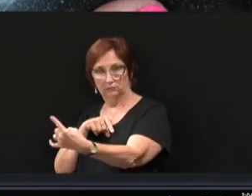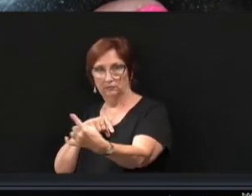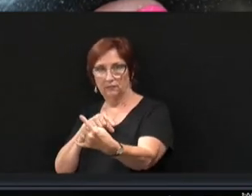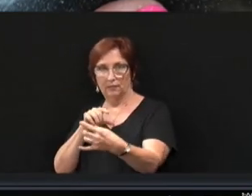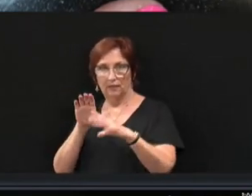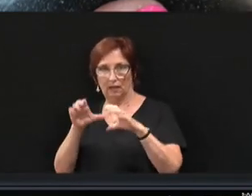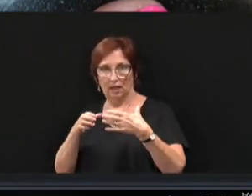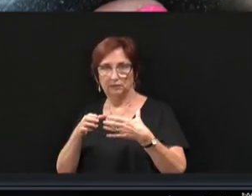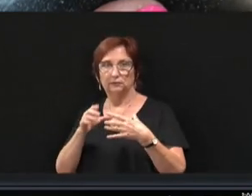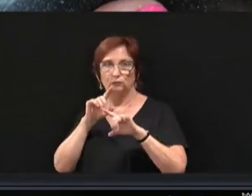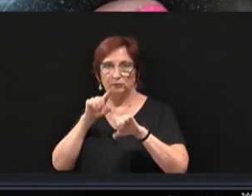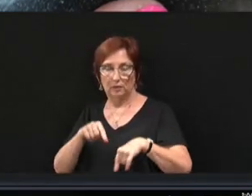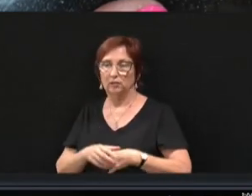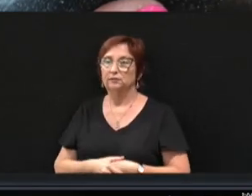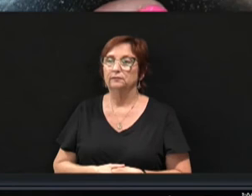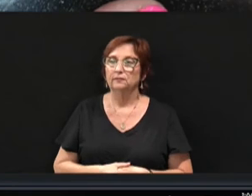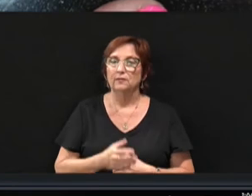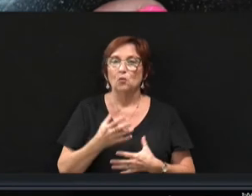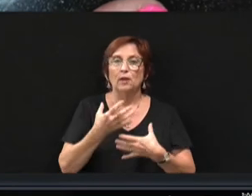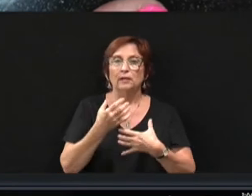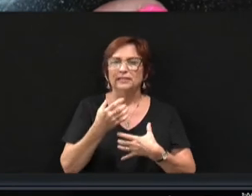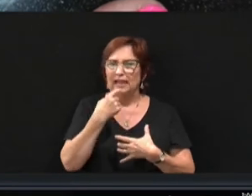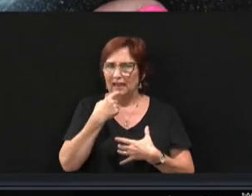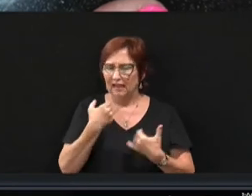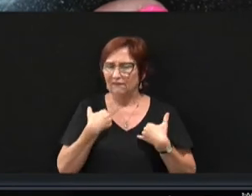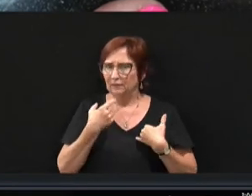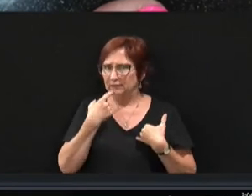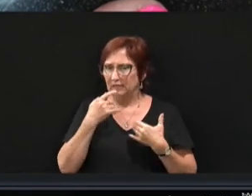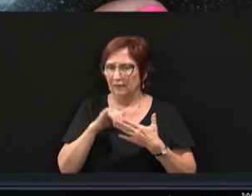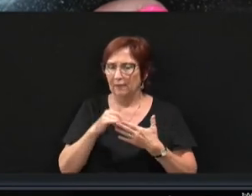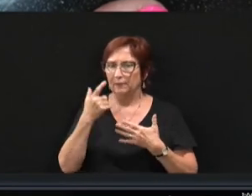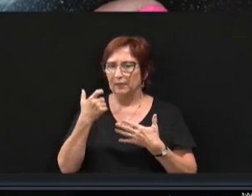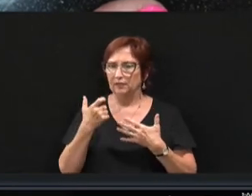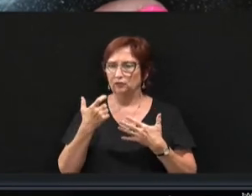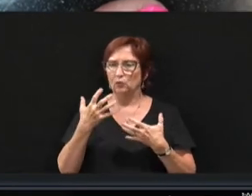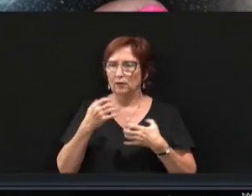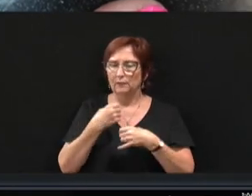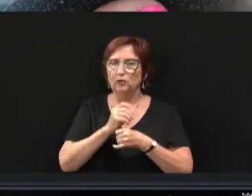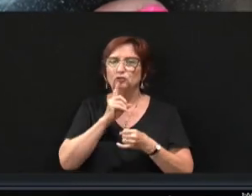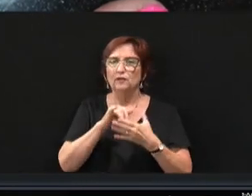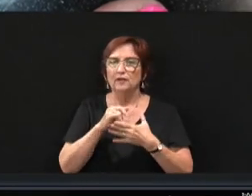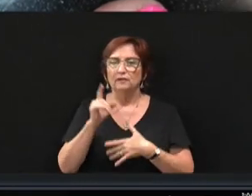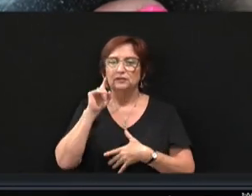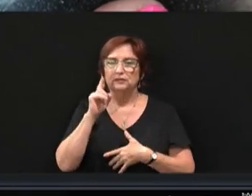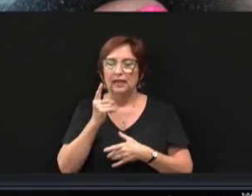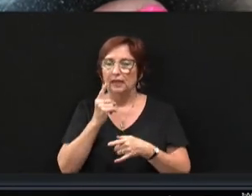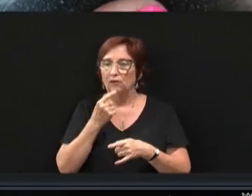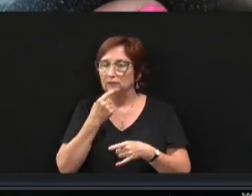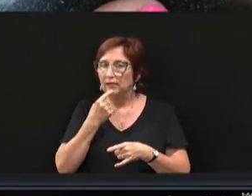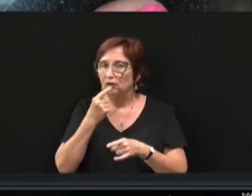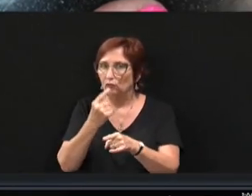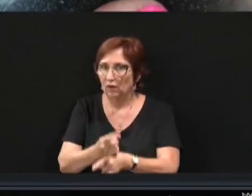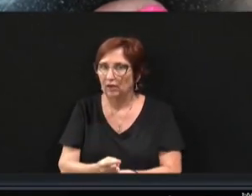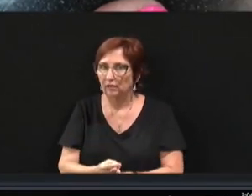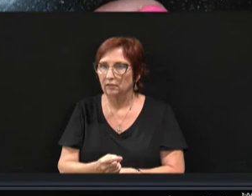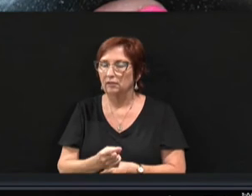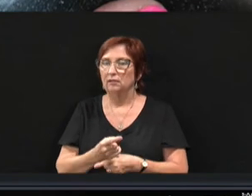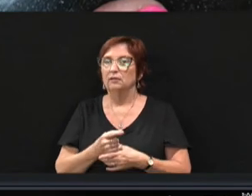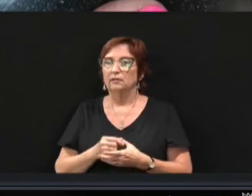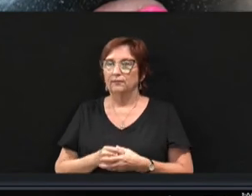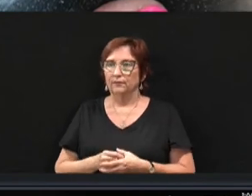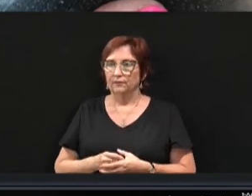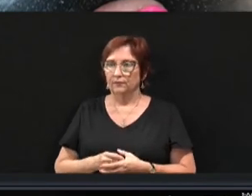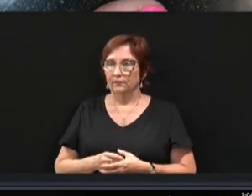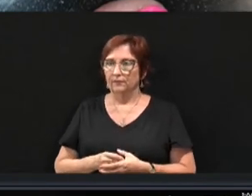it right. I have a student that oftentimes doesn't get the ending sound, and I would say stand, and she